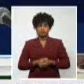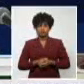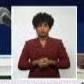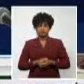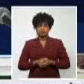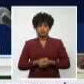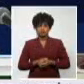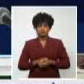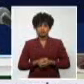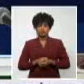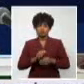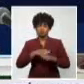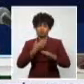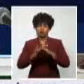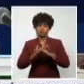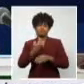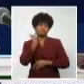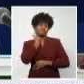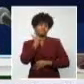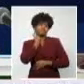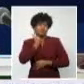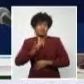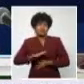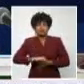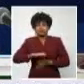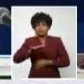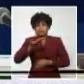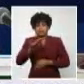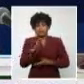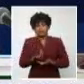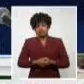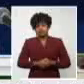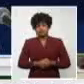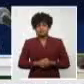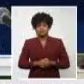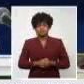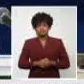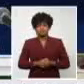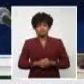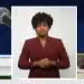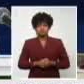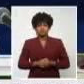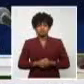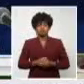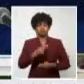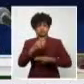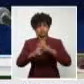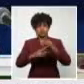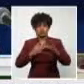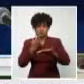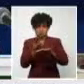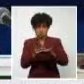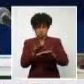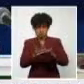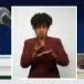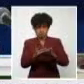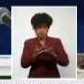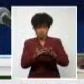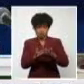and when the high fever appeared, studies were made to rule